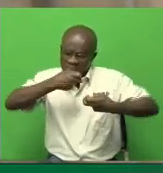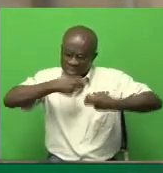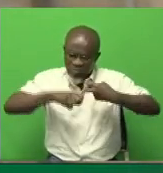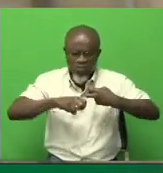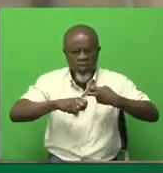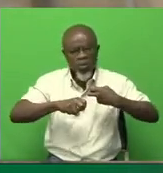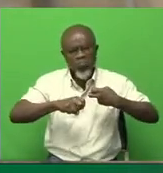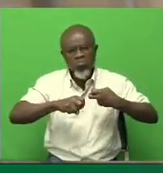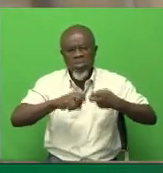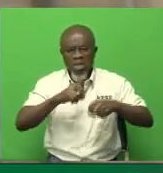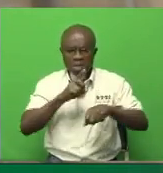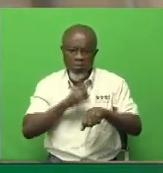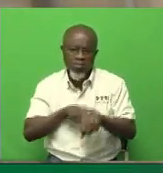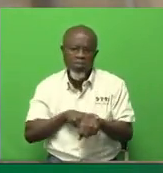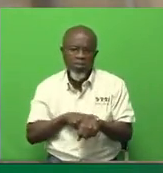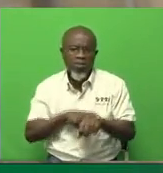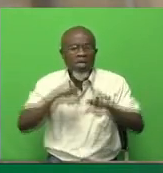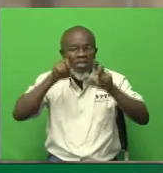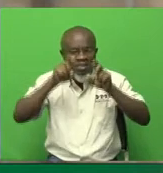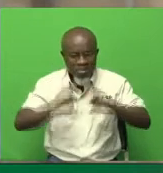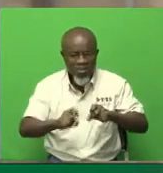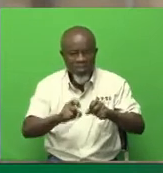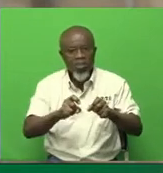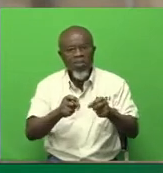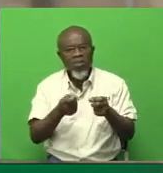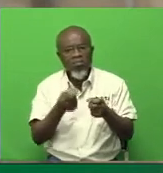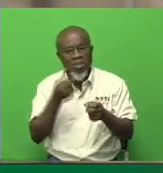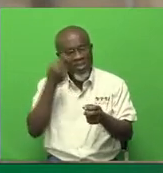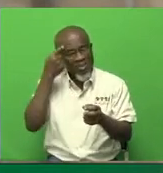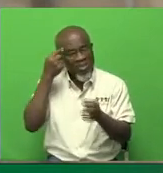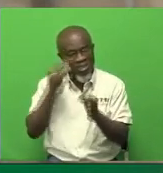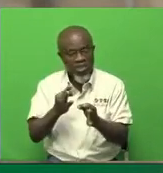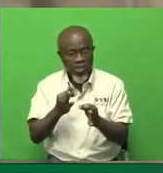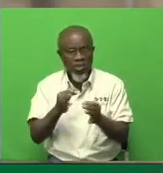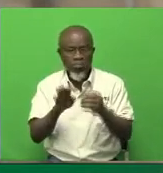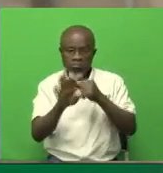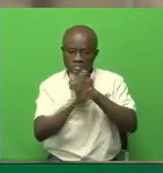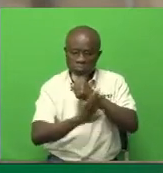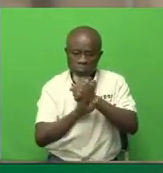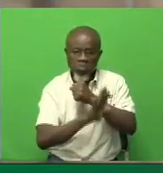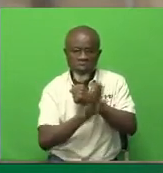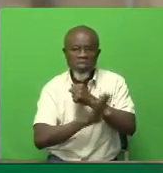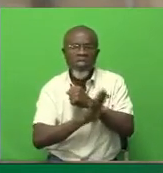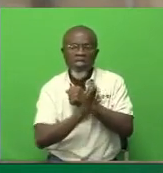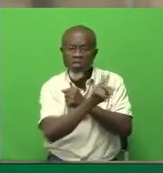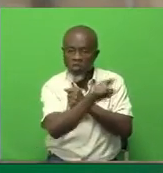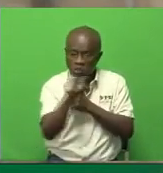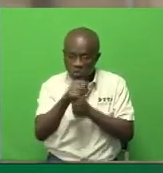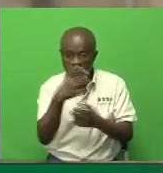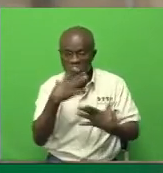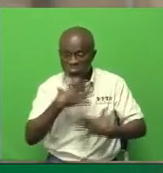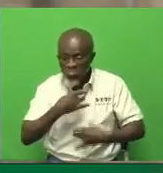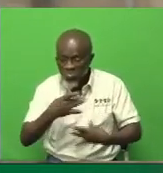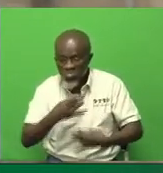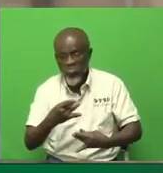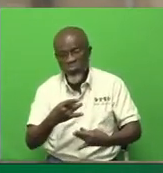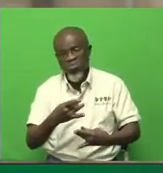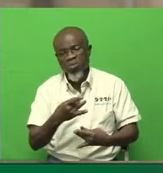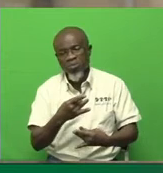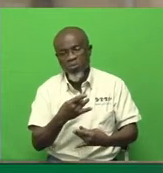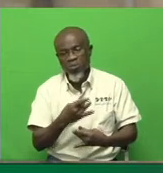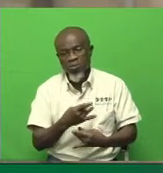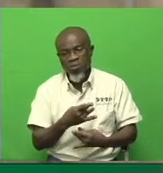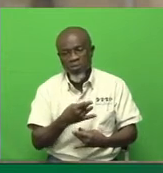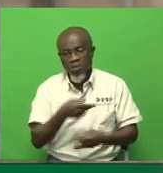to make decisions to protect the interests of their of their interests it is The Honorable prime minister